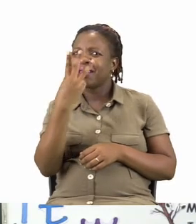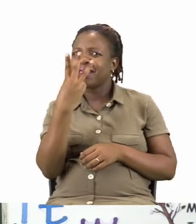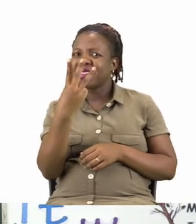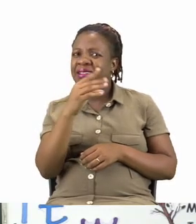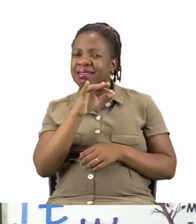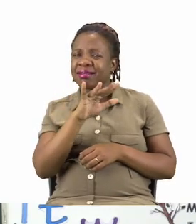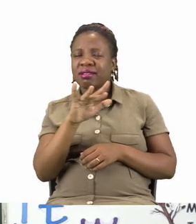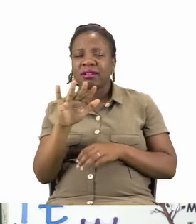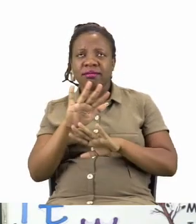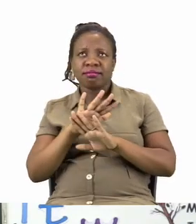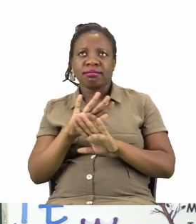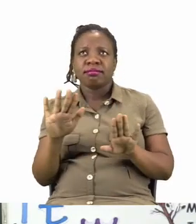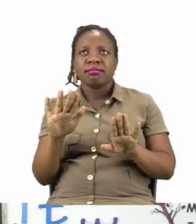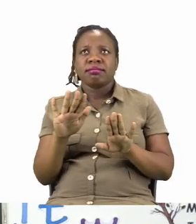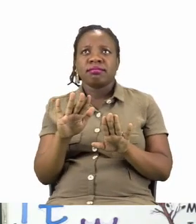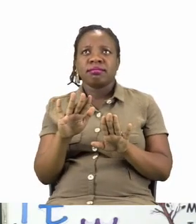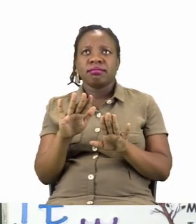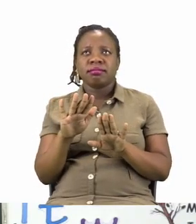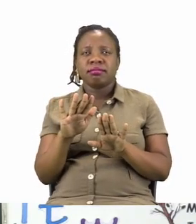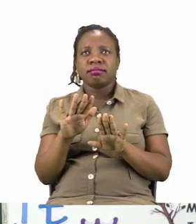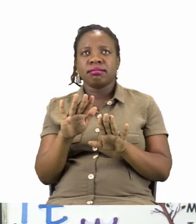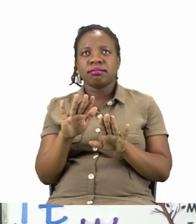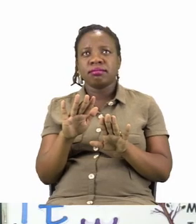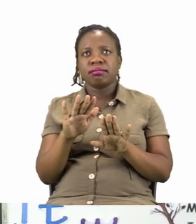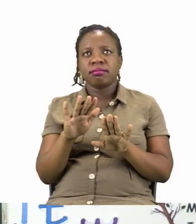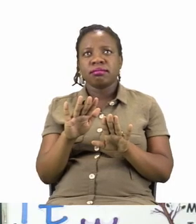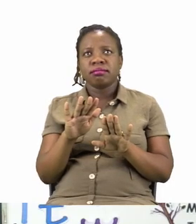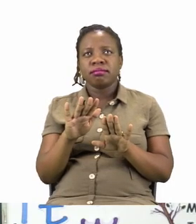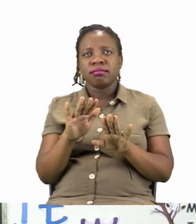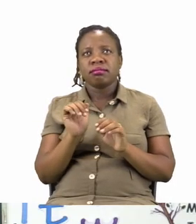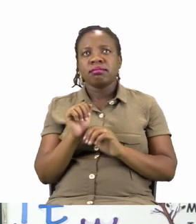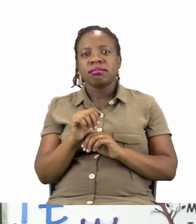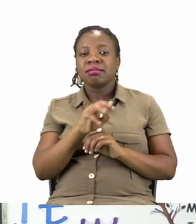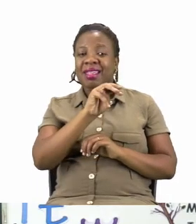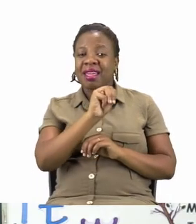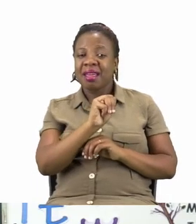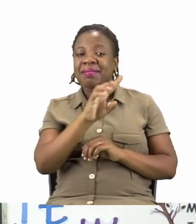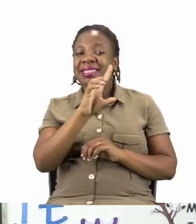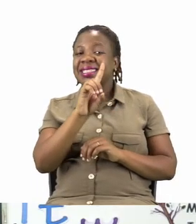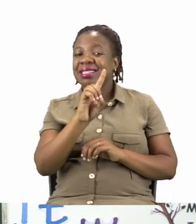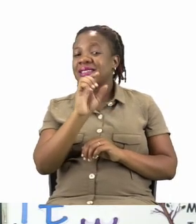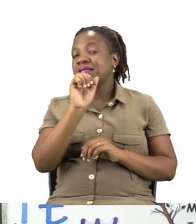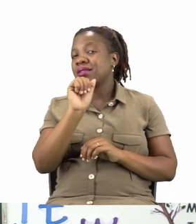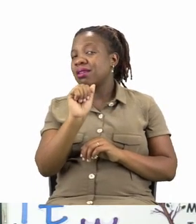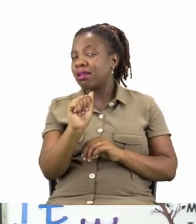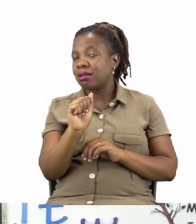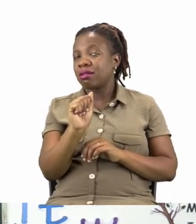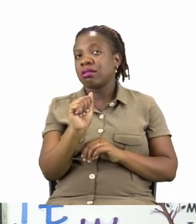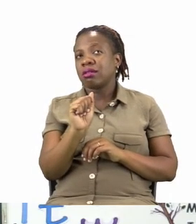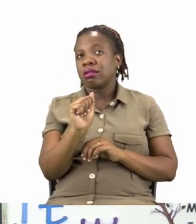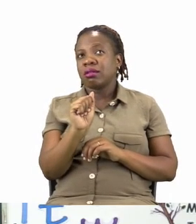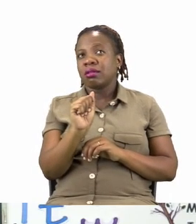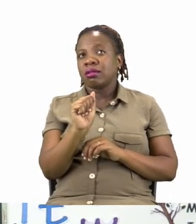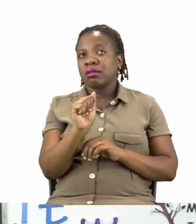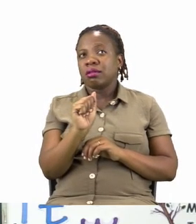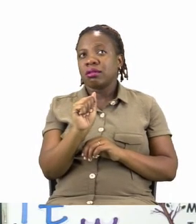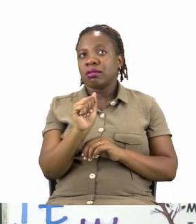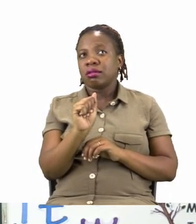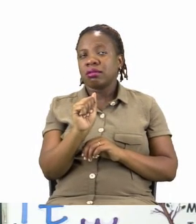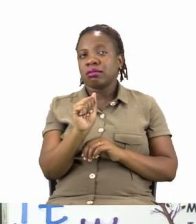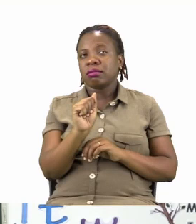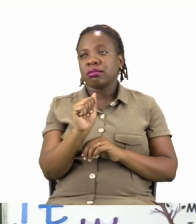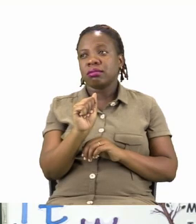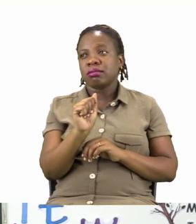And the letters that you will find in this word is the letter M, D and